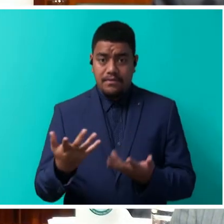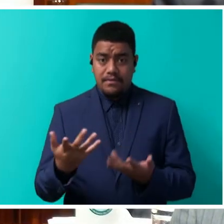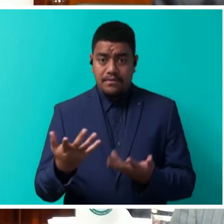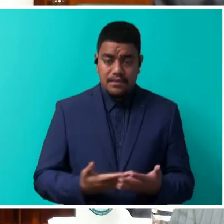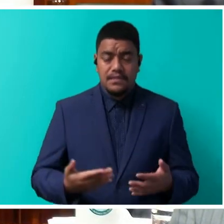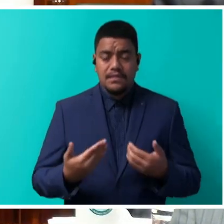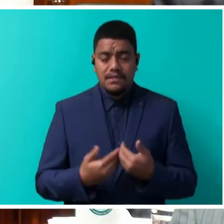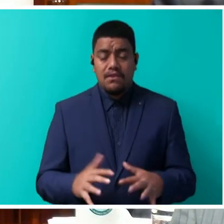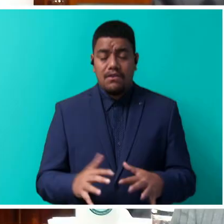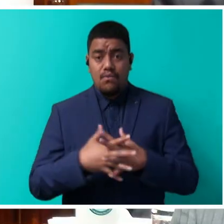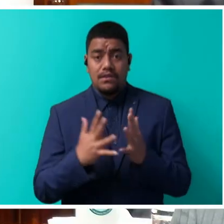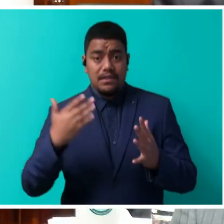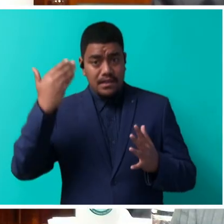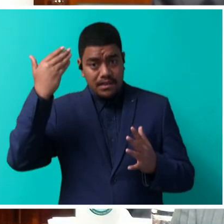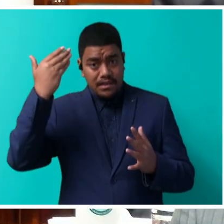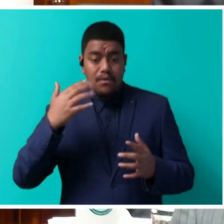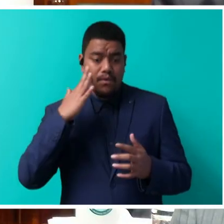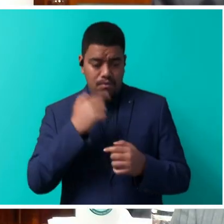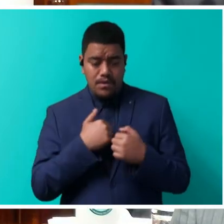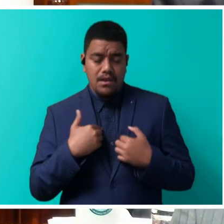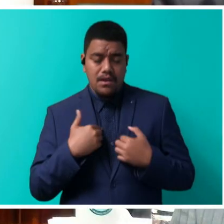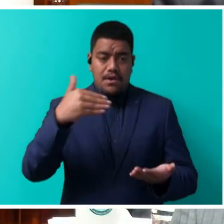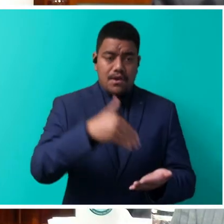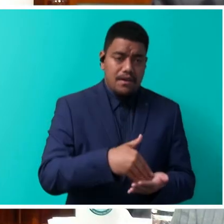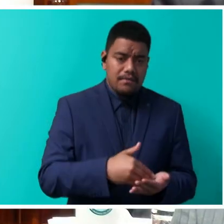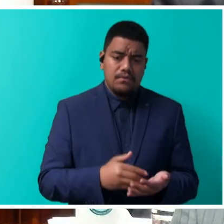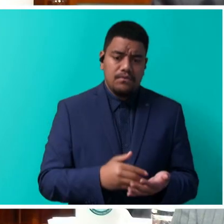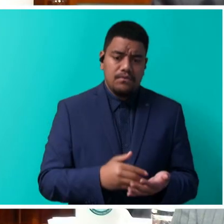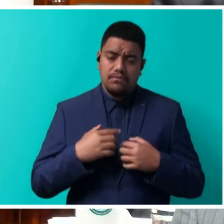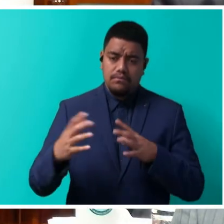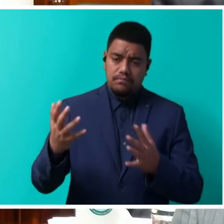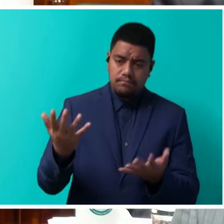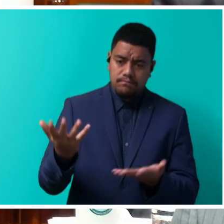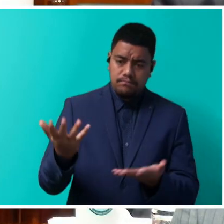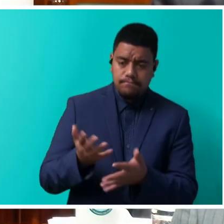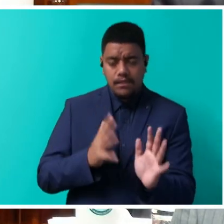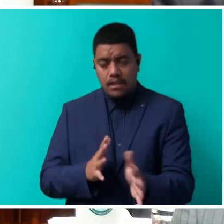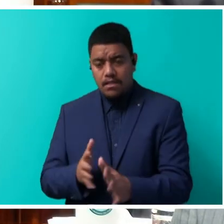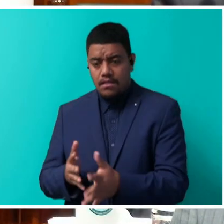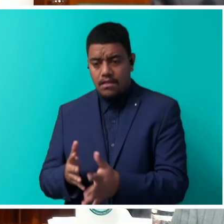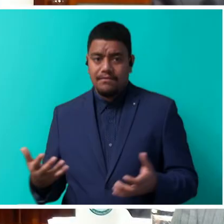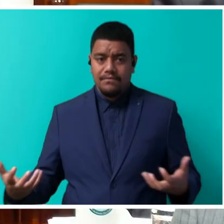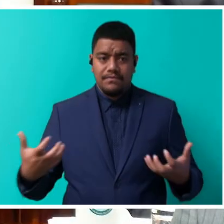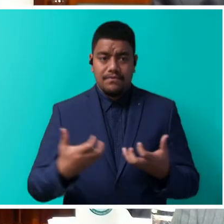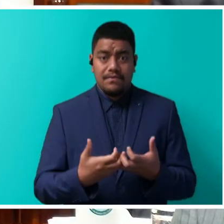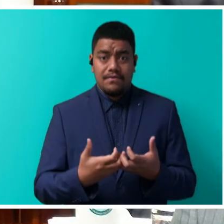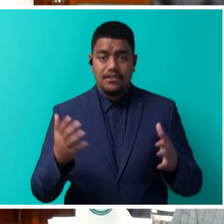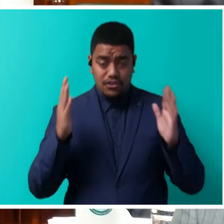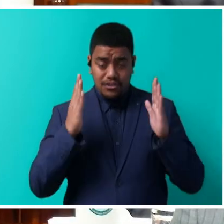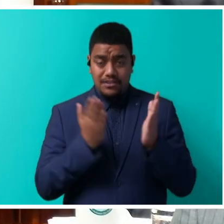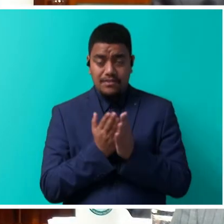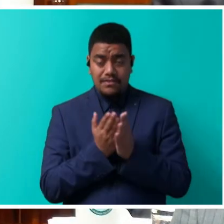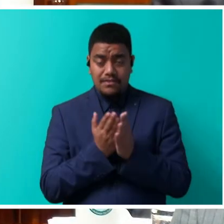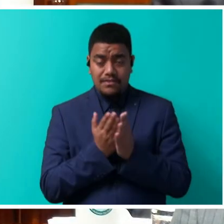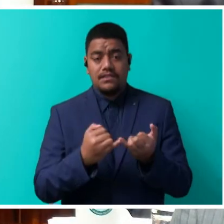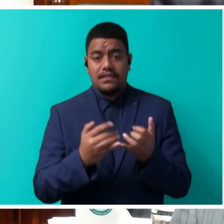Wednesday evening, an hour after arrival. There were town sessions each evening, including a combined church service on Sunday. As